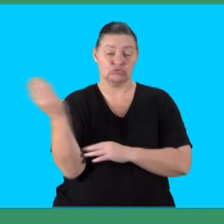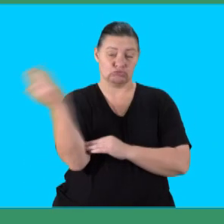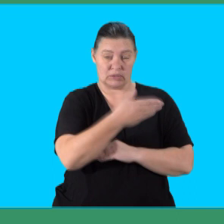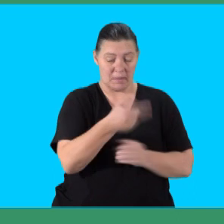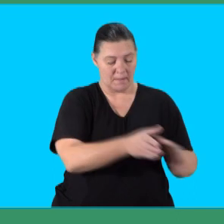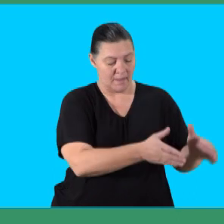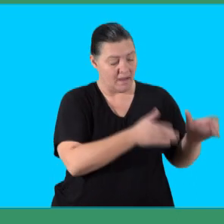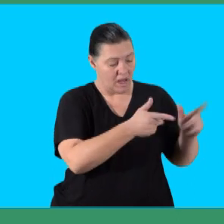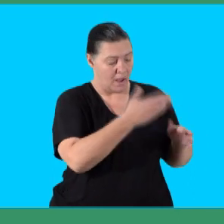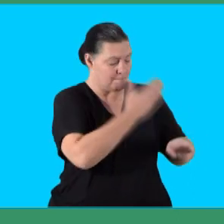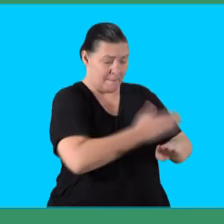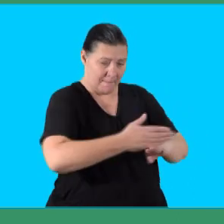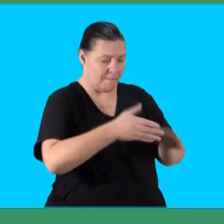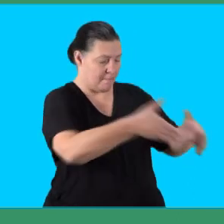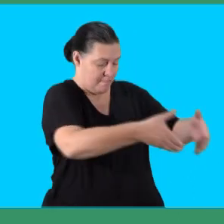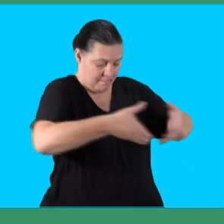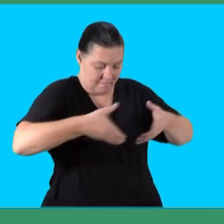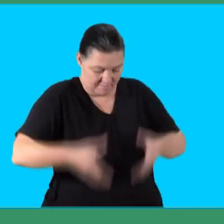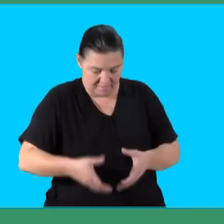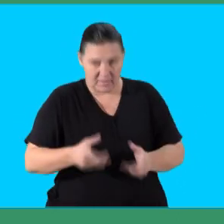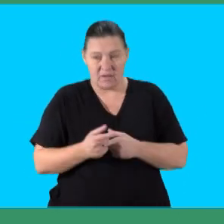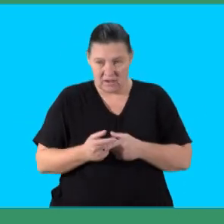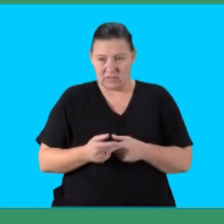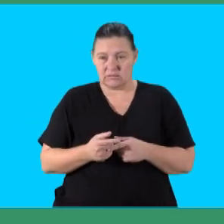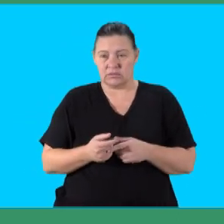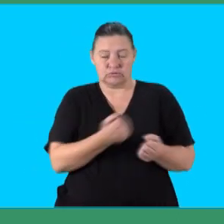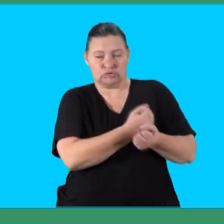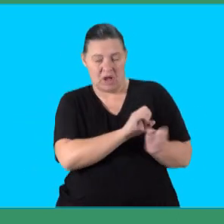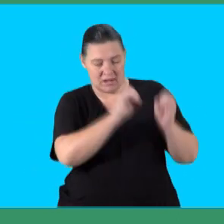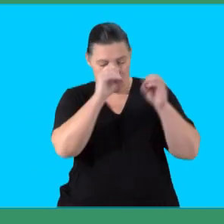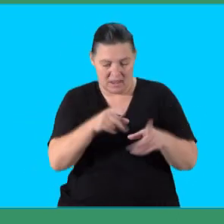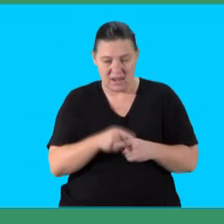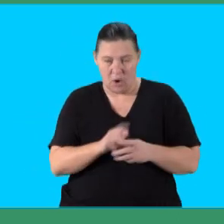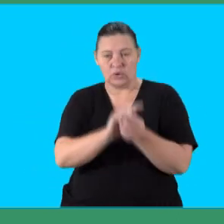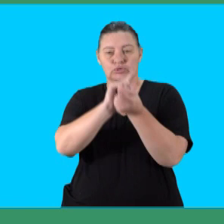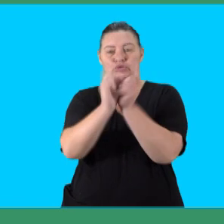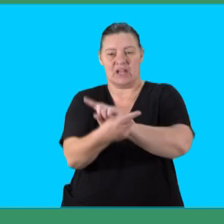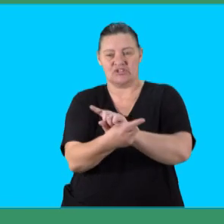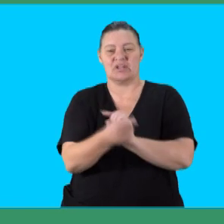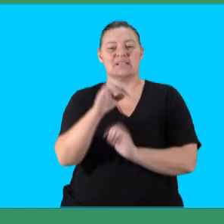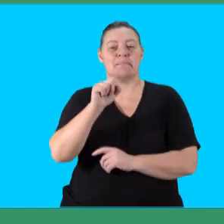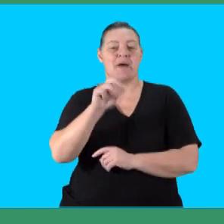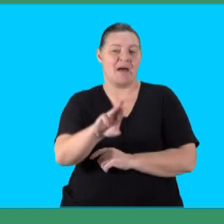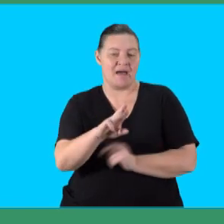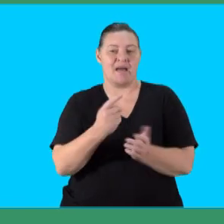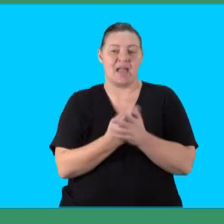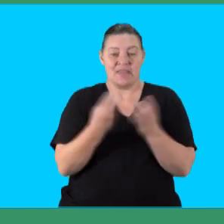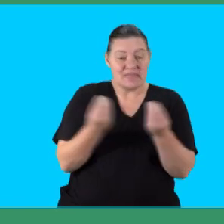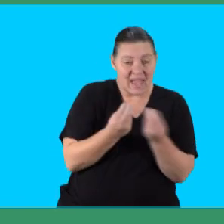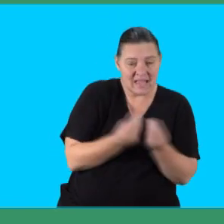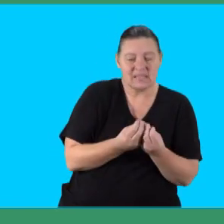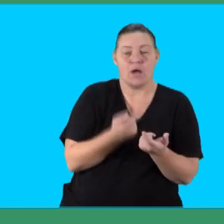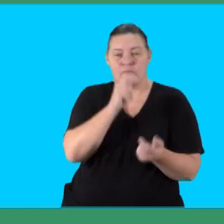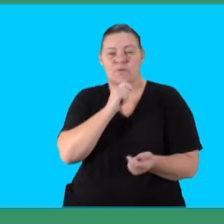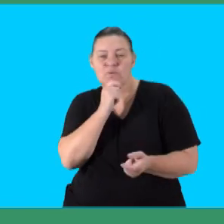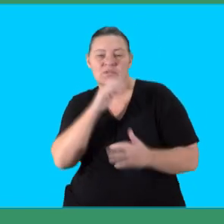were harvested that way from the primary sector, they now change them to become timber, to become products